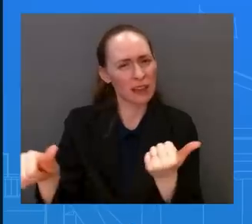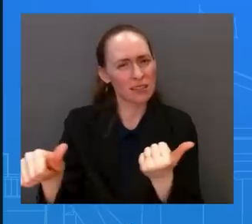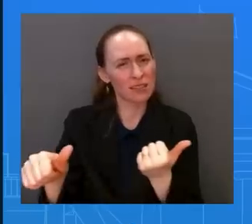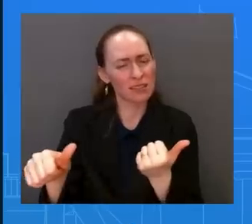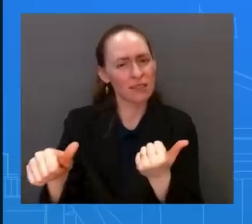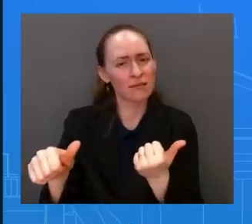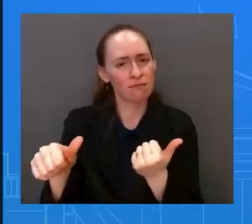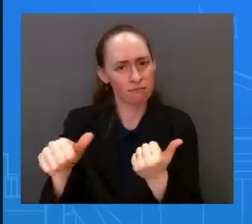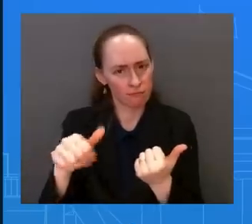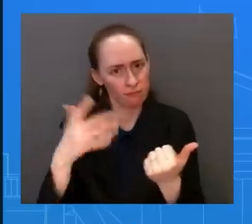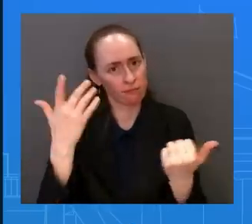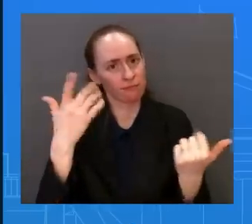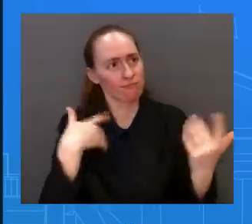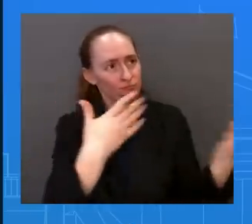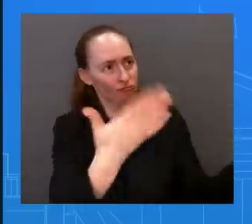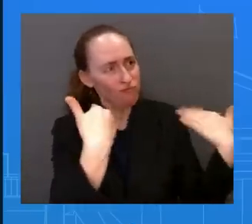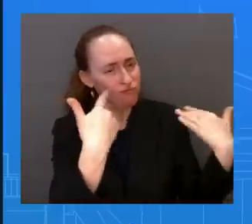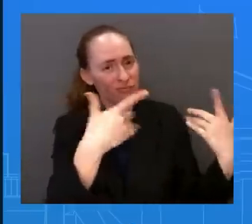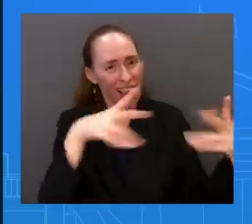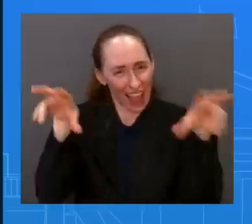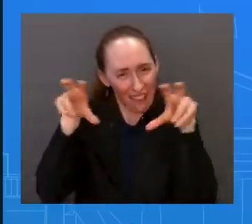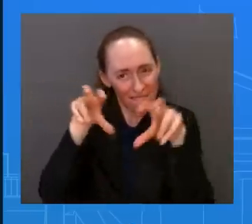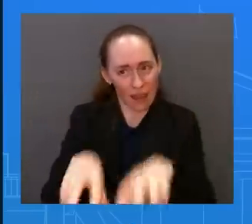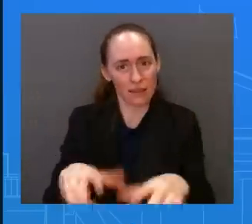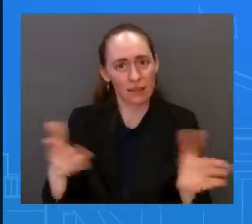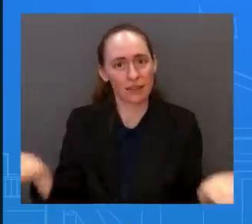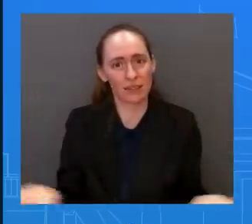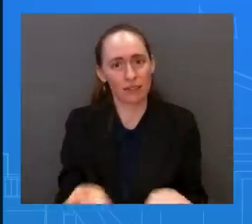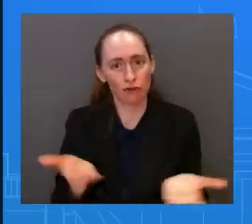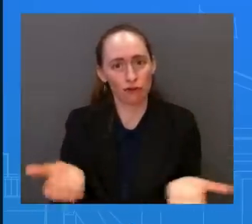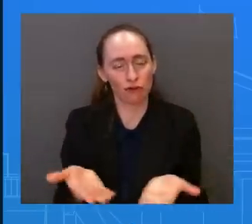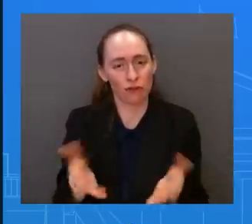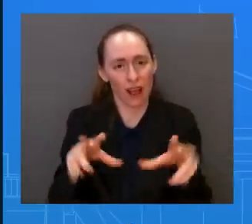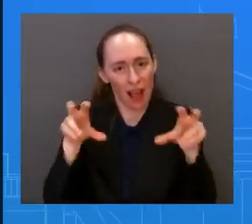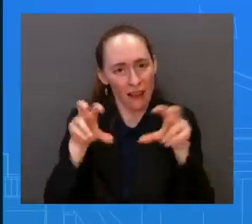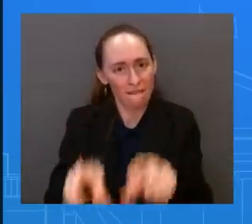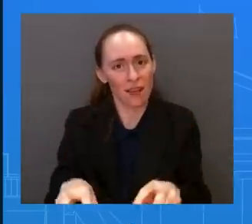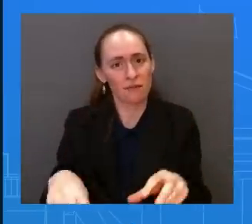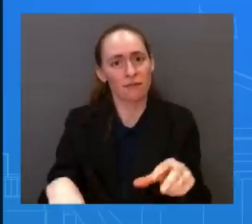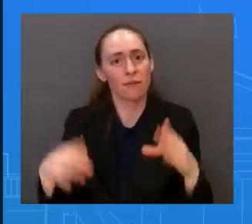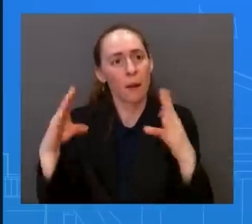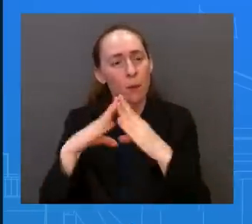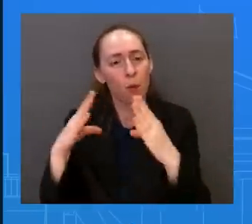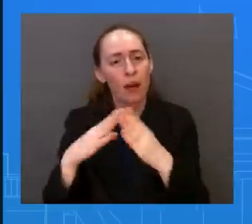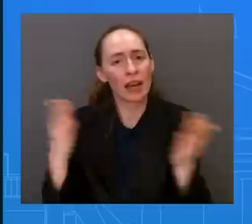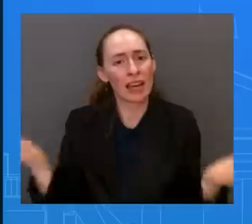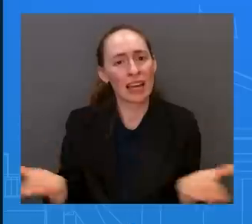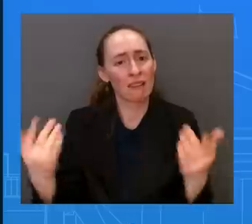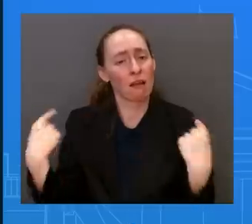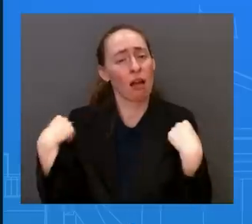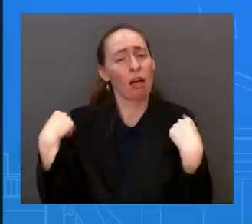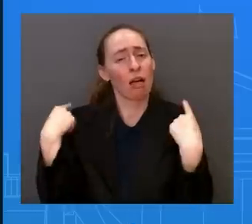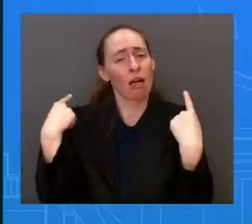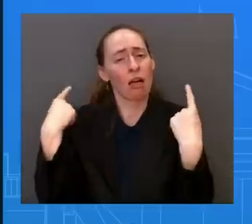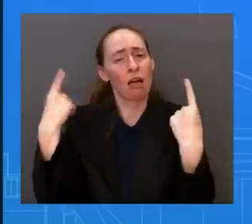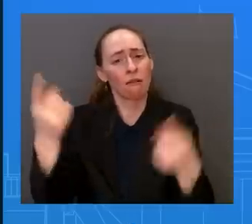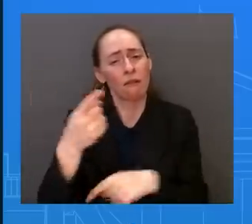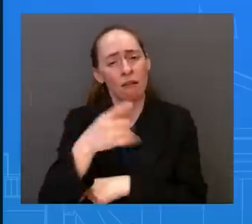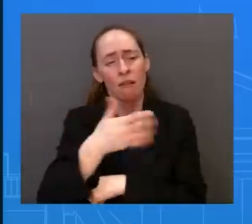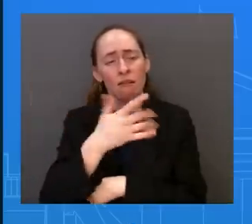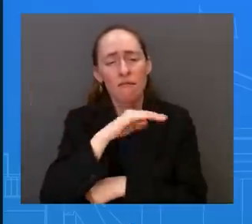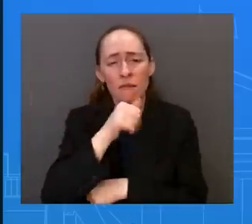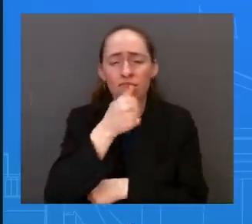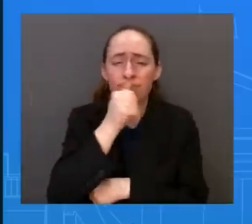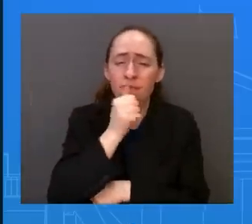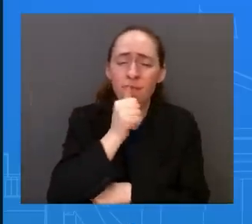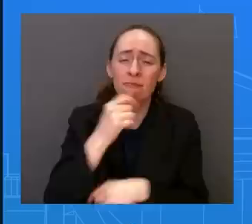have borne the brunt of pollution or have been at the front end of producing traditional fossil energy. That's the right thing to